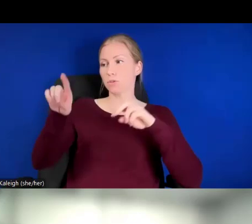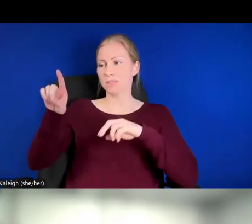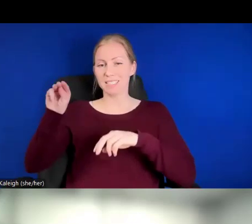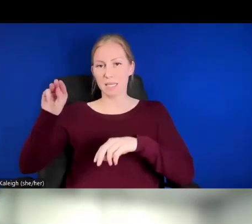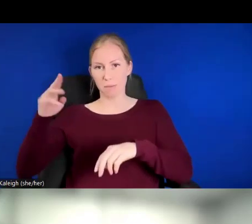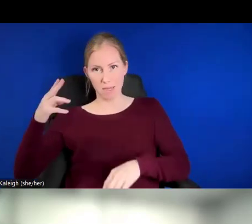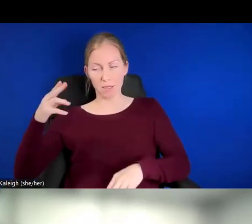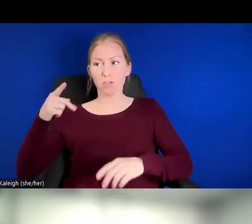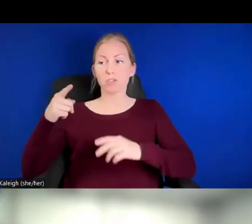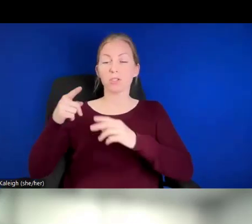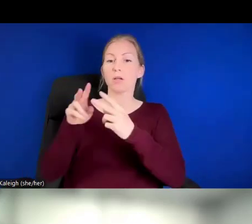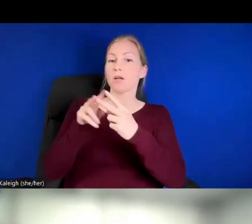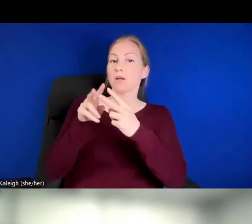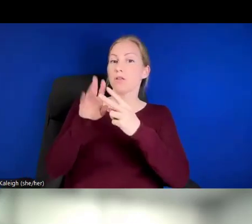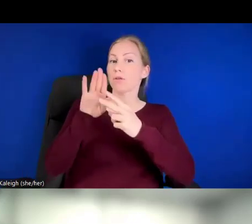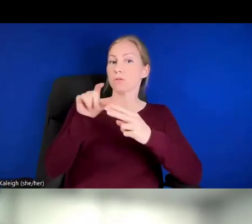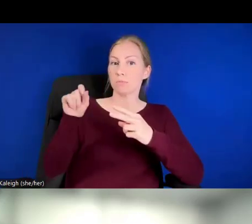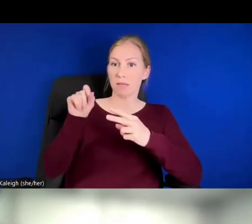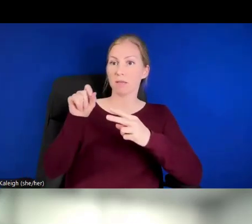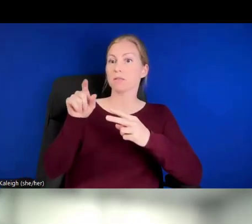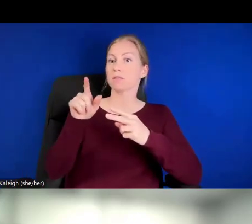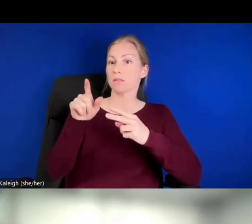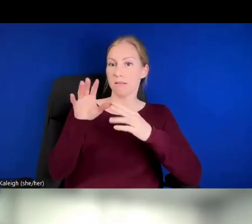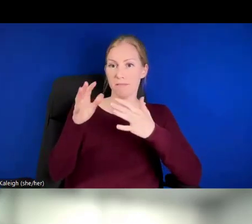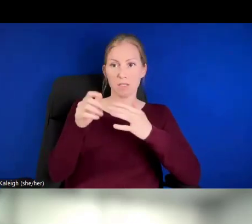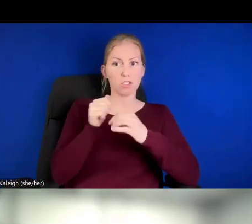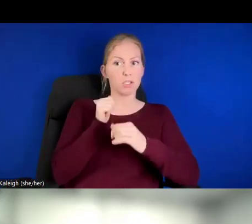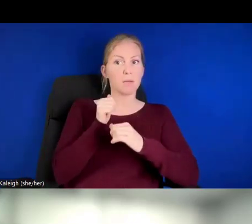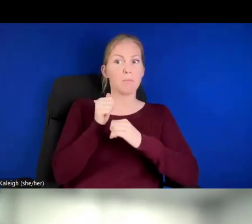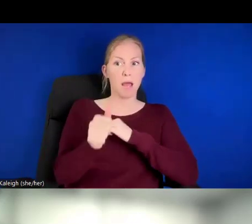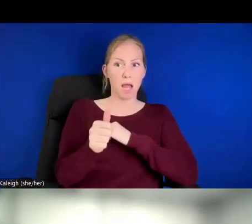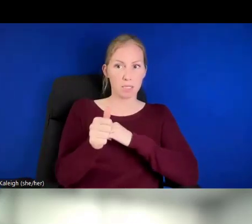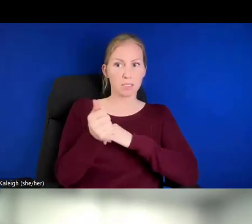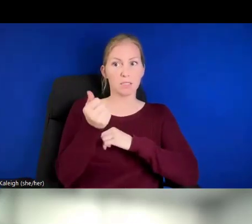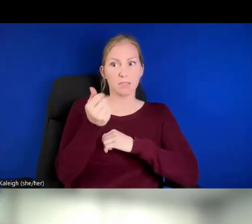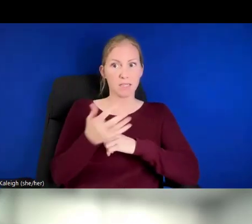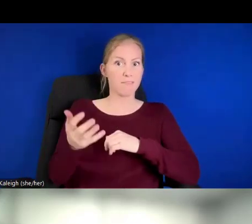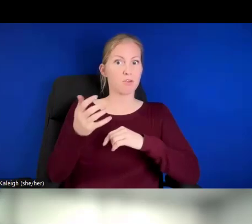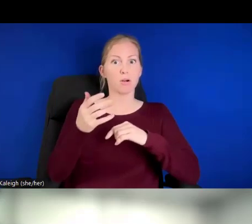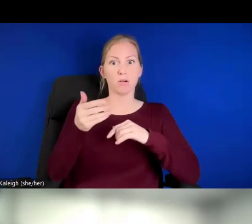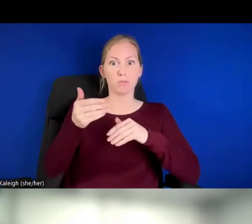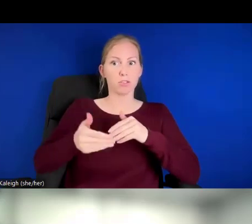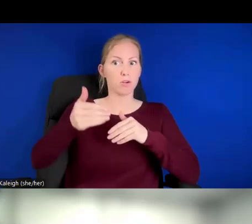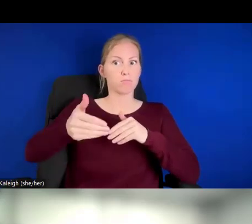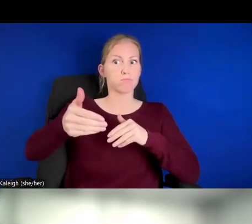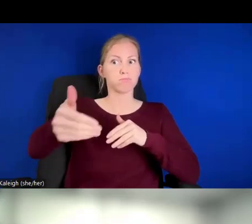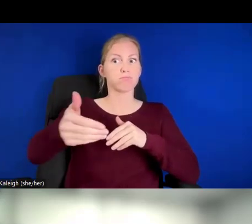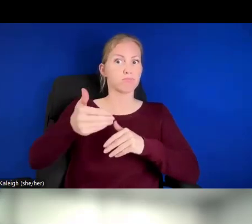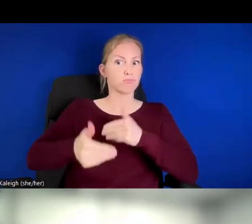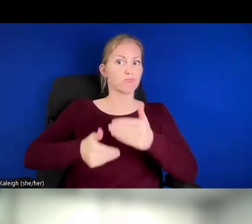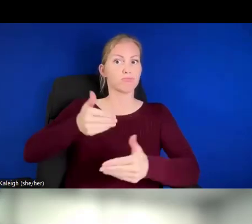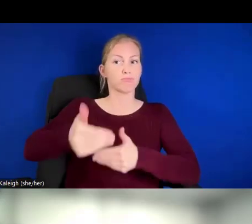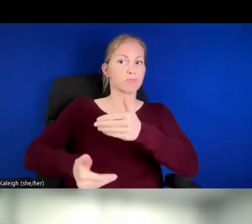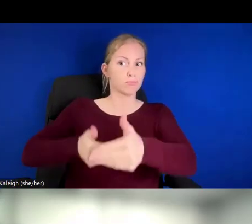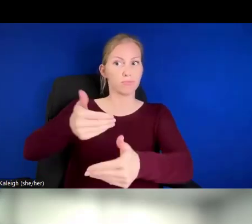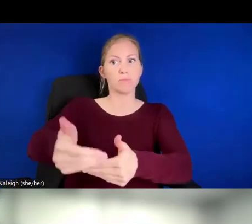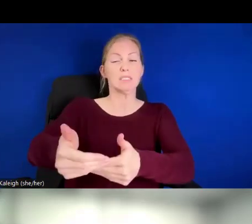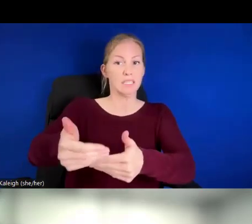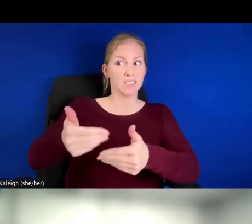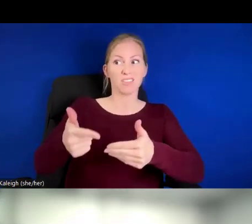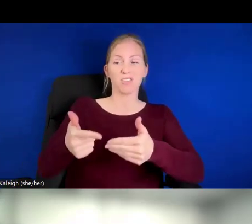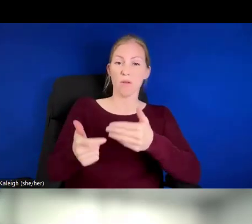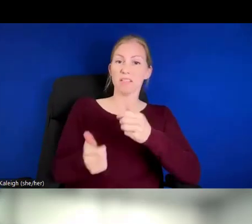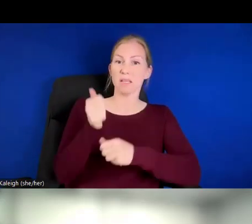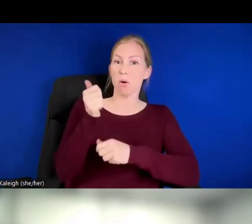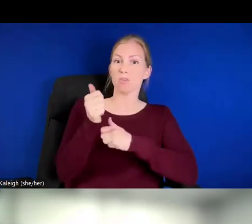Those bills went through several rounds and got as far as they have ever gotten in